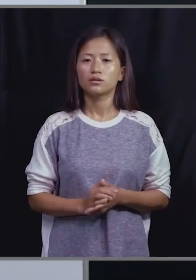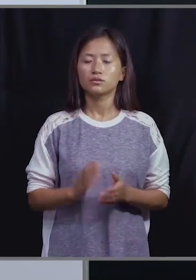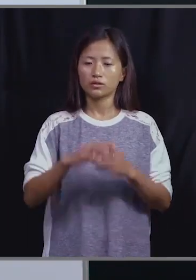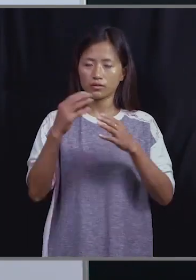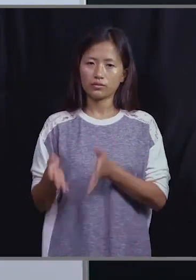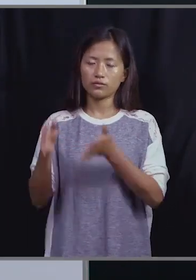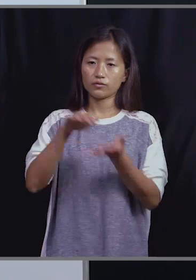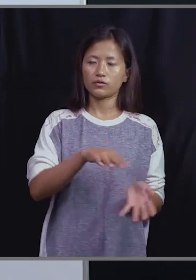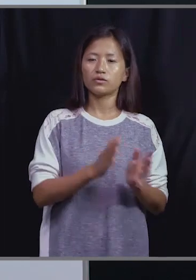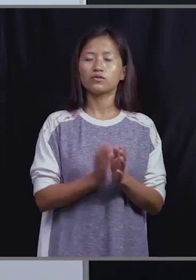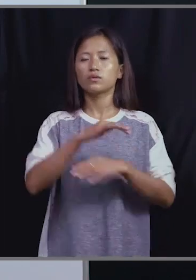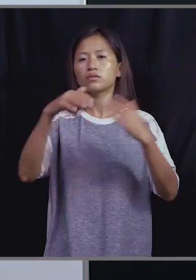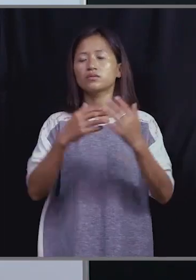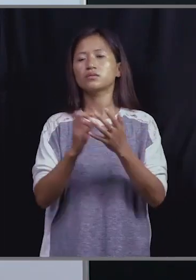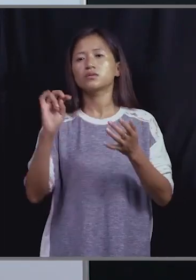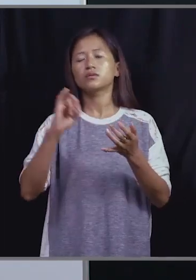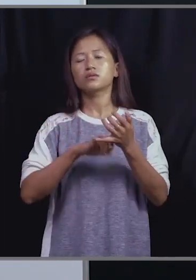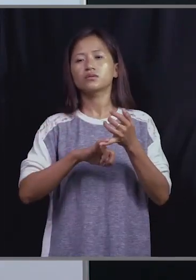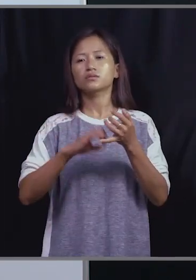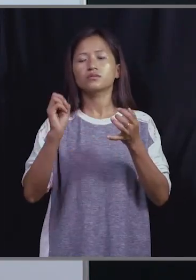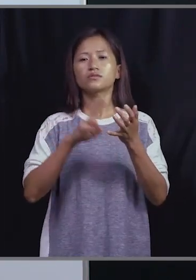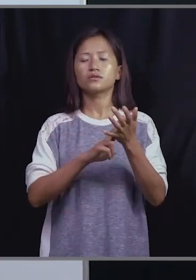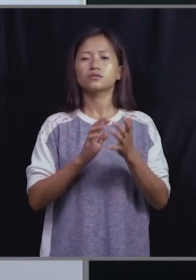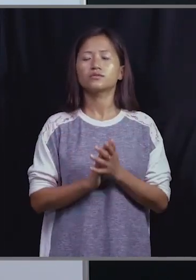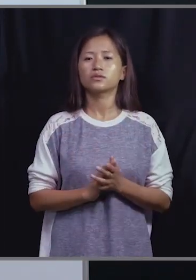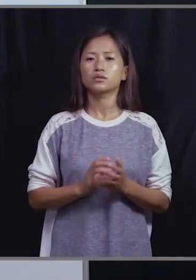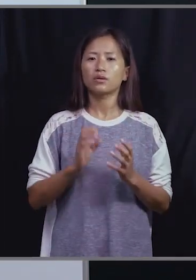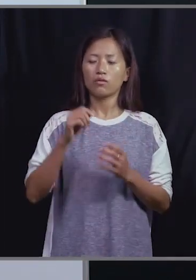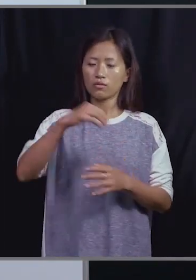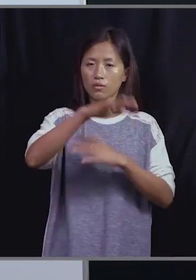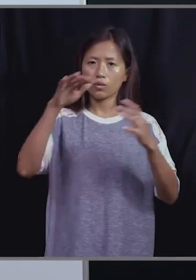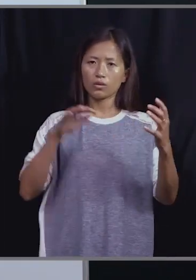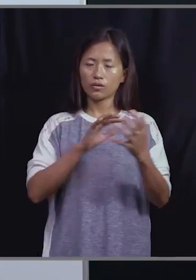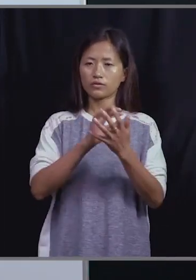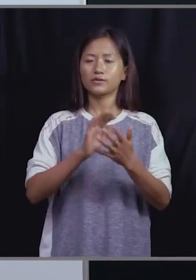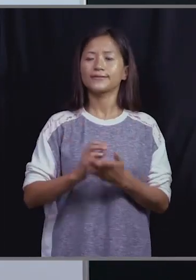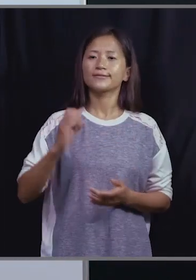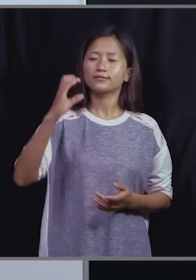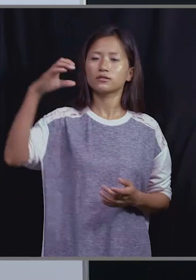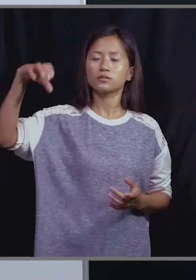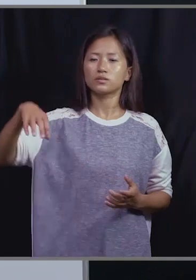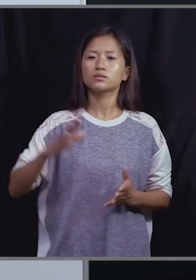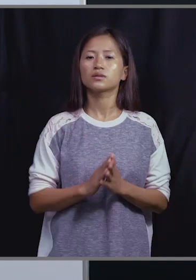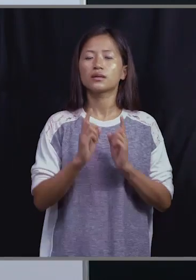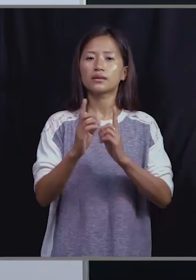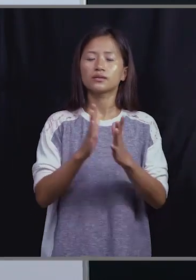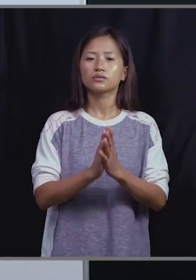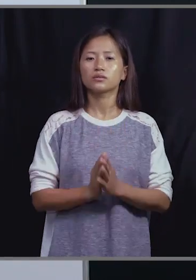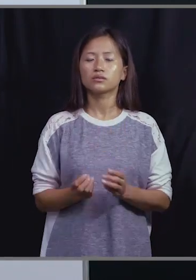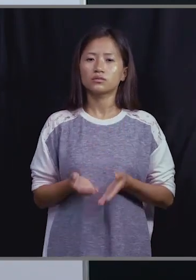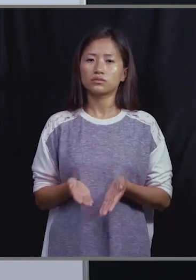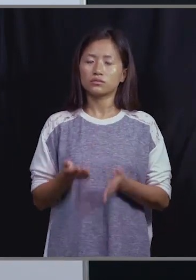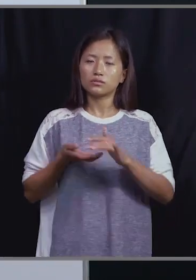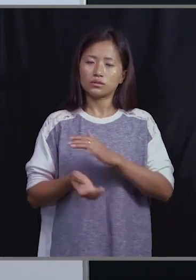the downfall or the whole over the Soviet Union over these countries led to her downfall in